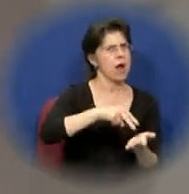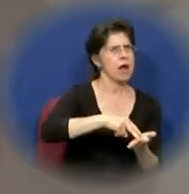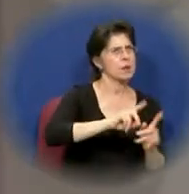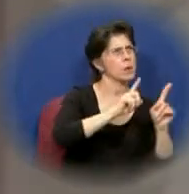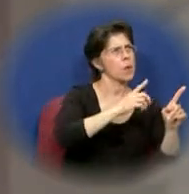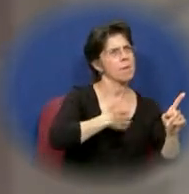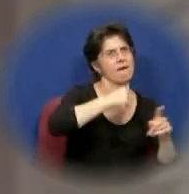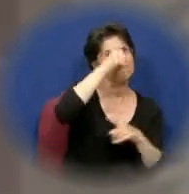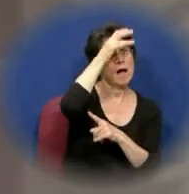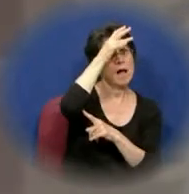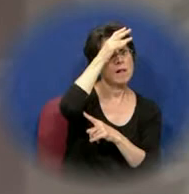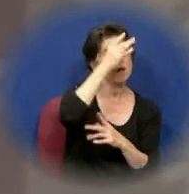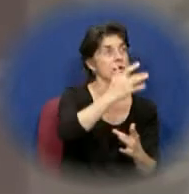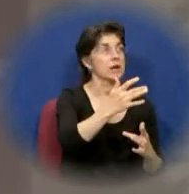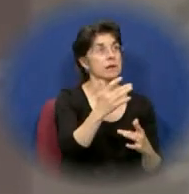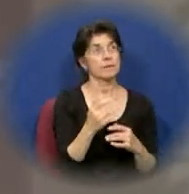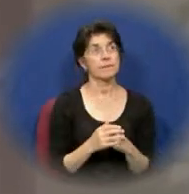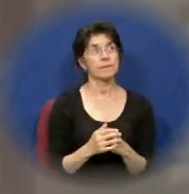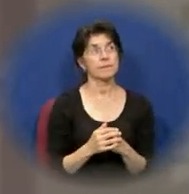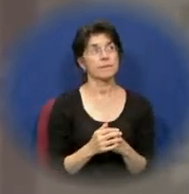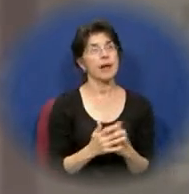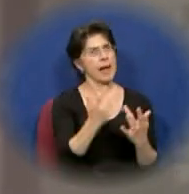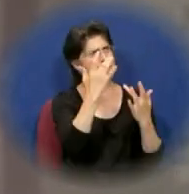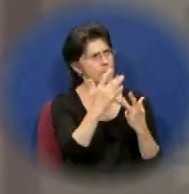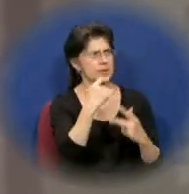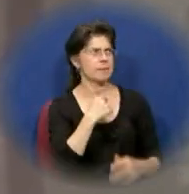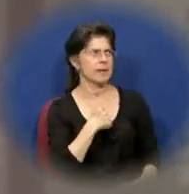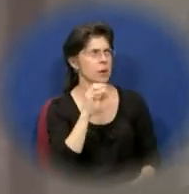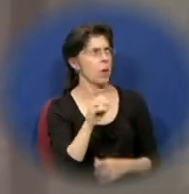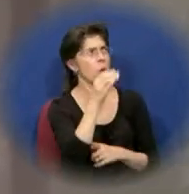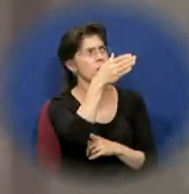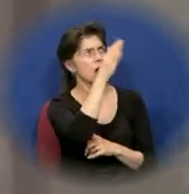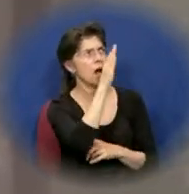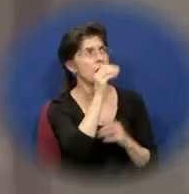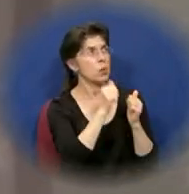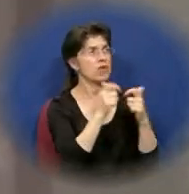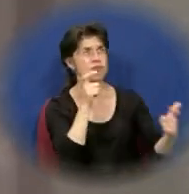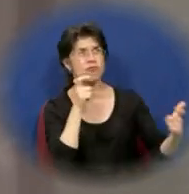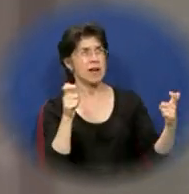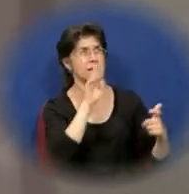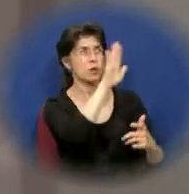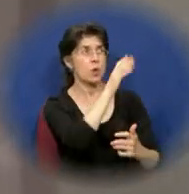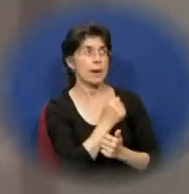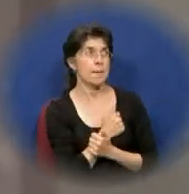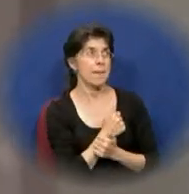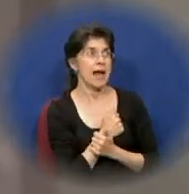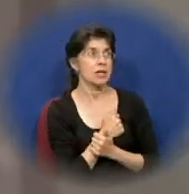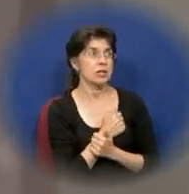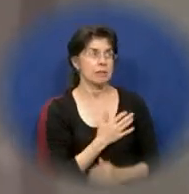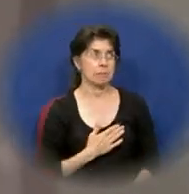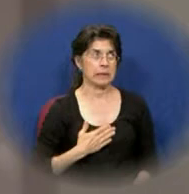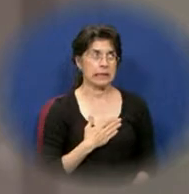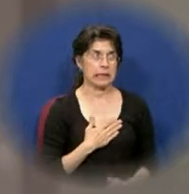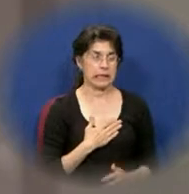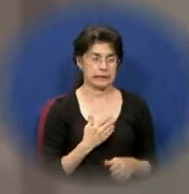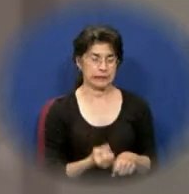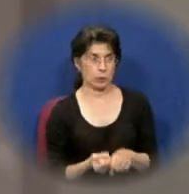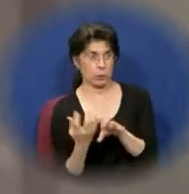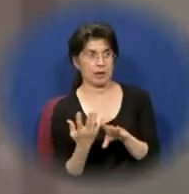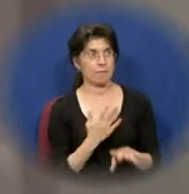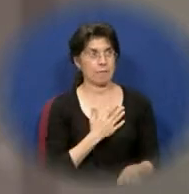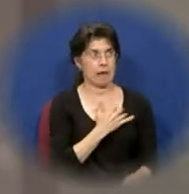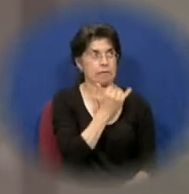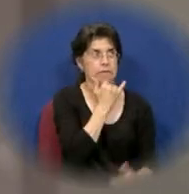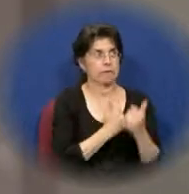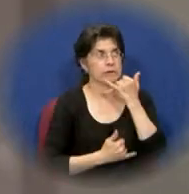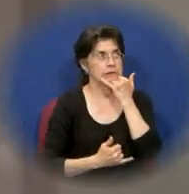I will rise and go to my father. Have mercy on me, O God, in your goodness. In the greatness of your compassion, wipe out my offense.